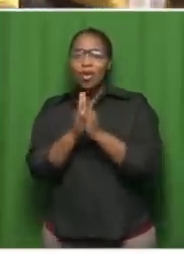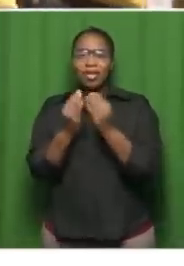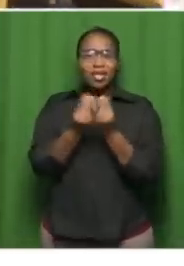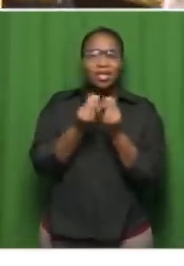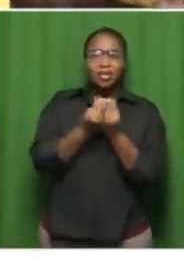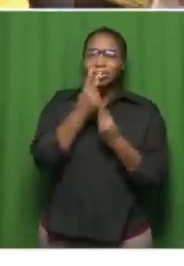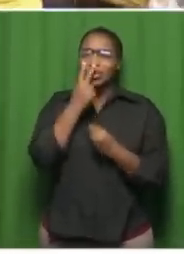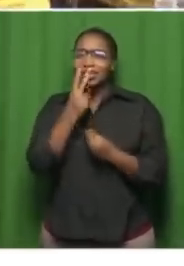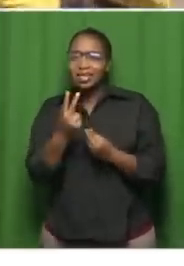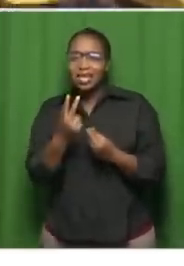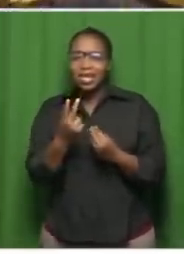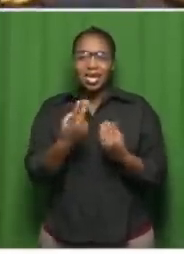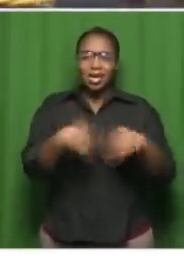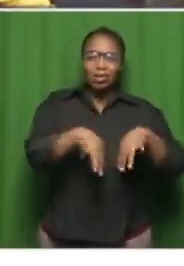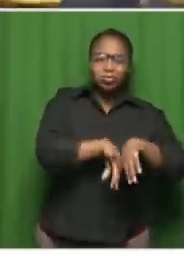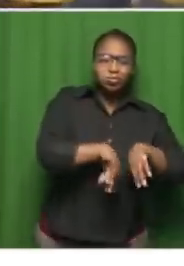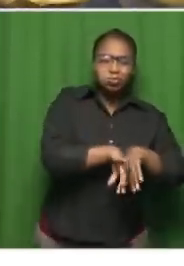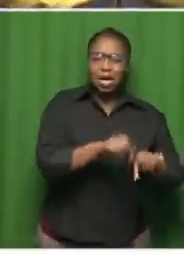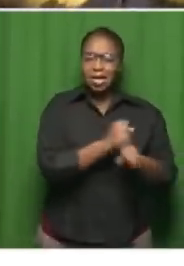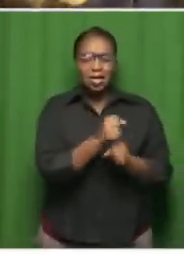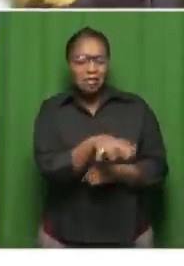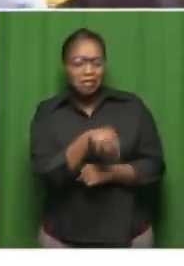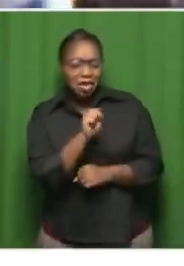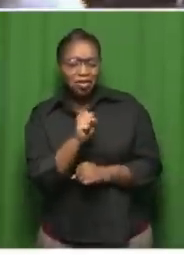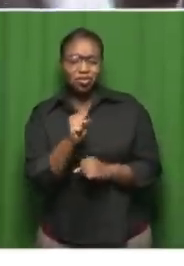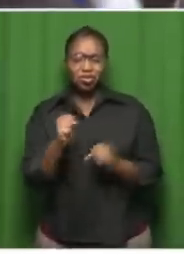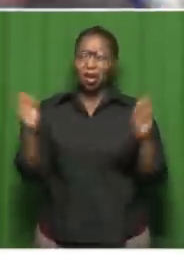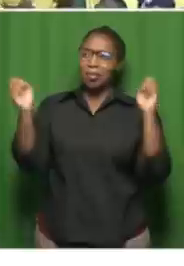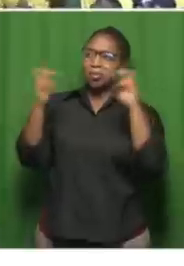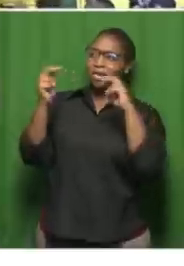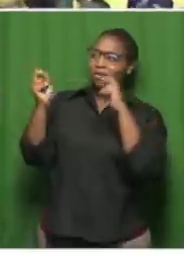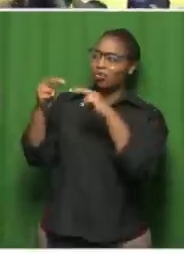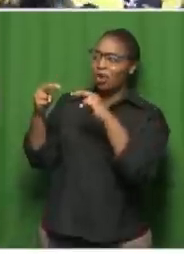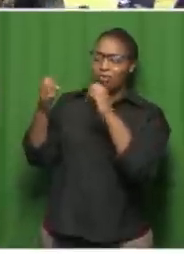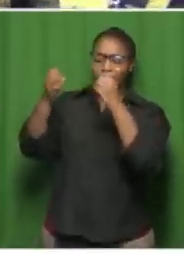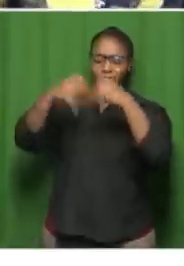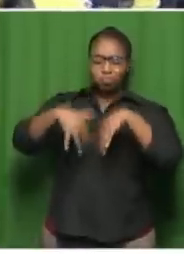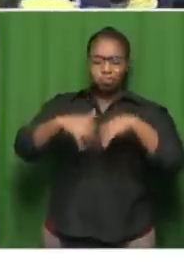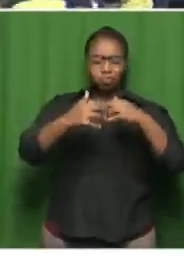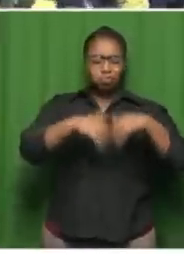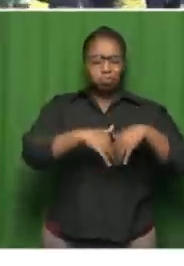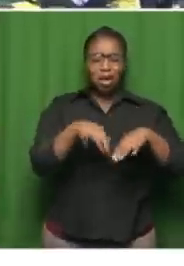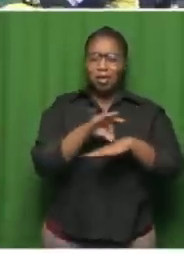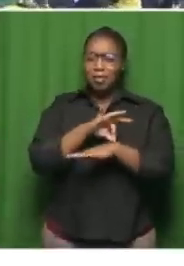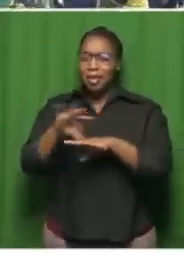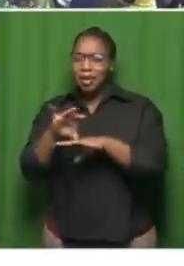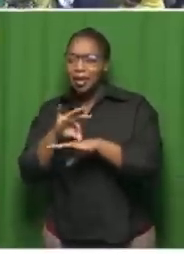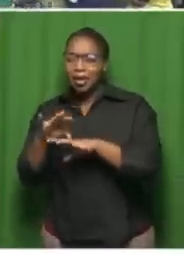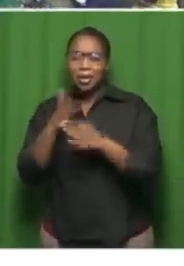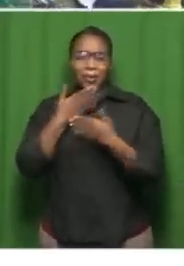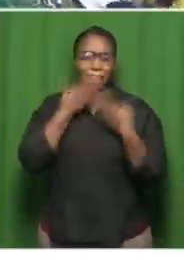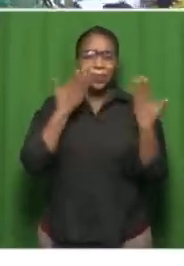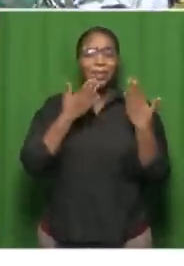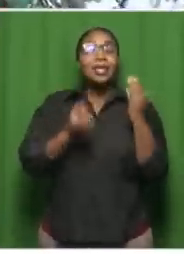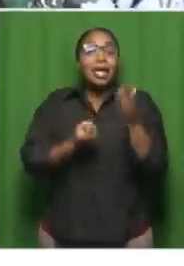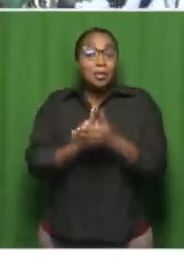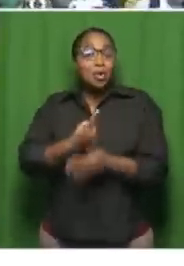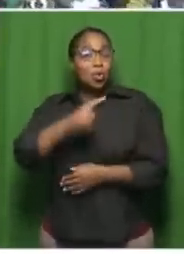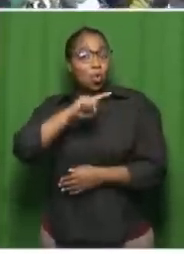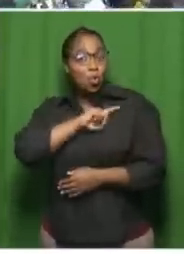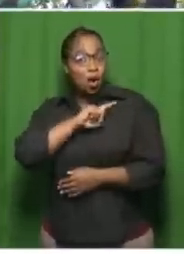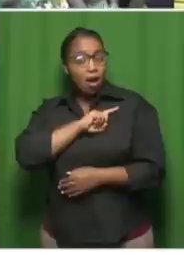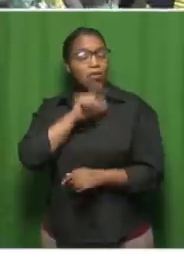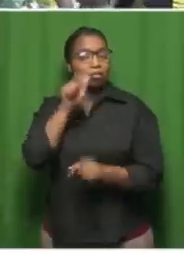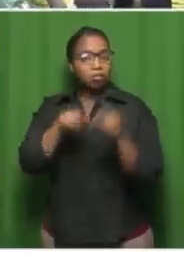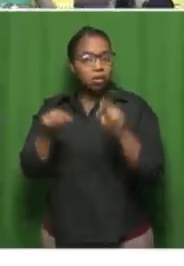not collected, bridges collapsing, lack of planning, happens because you've got people whose eyes